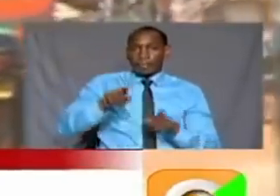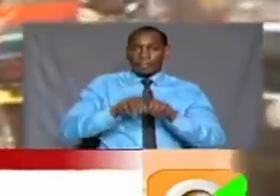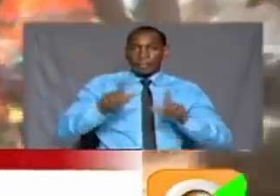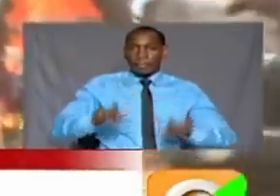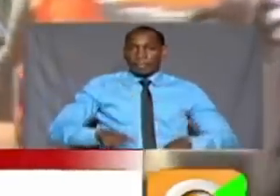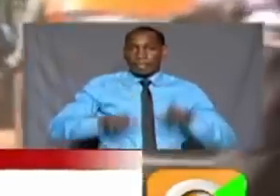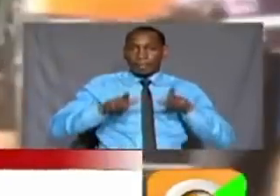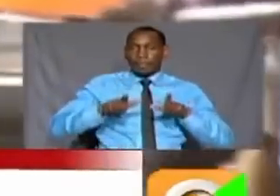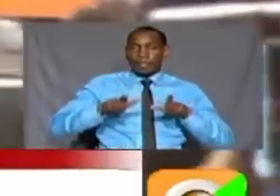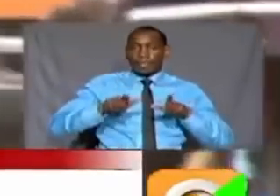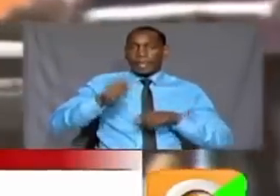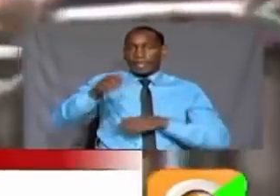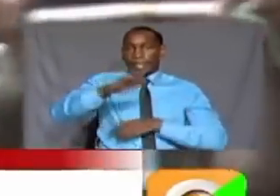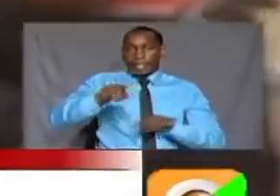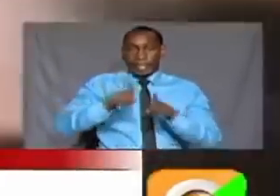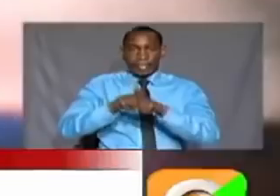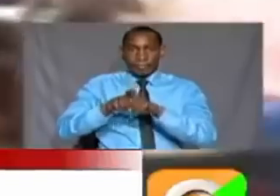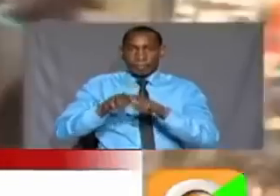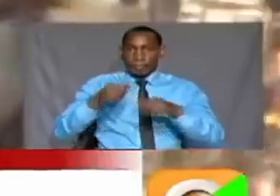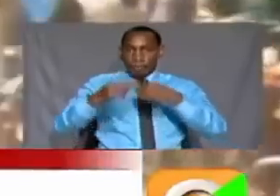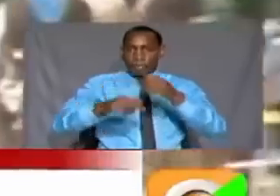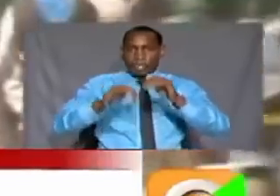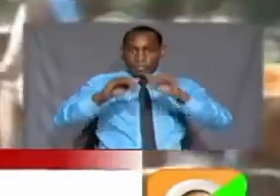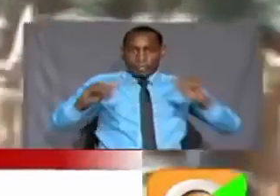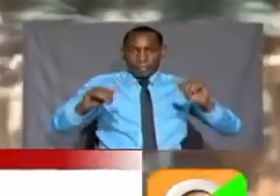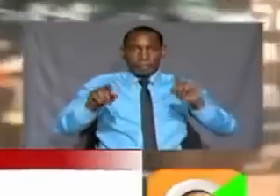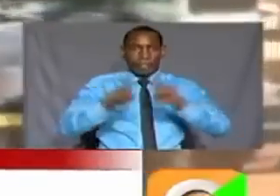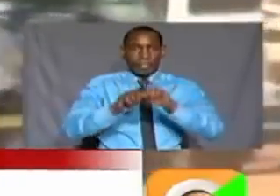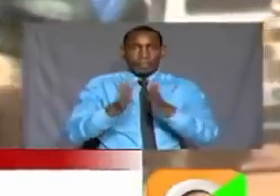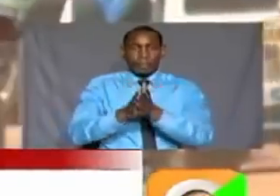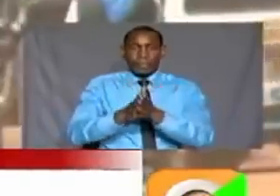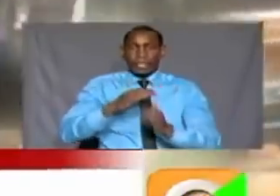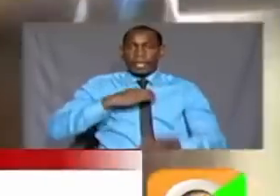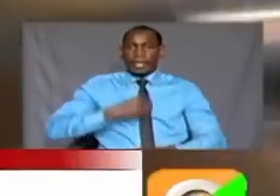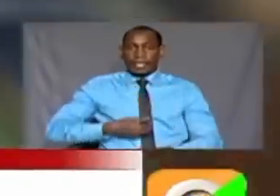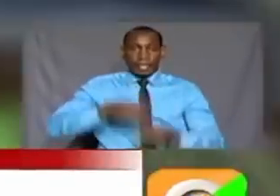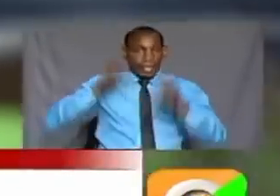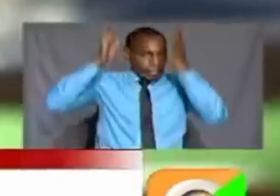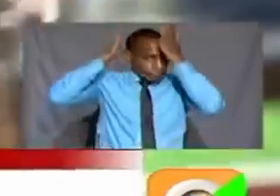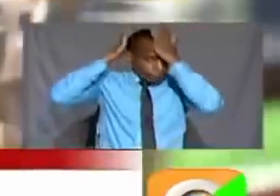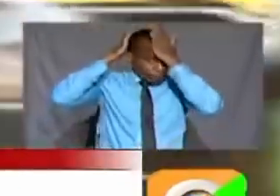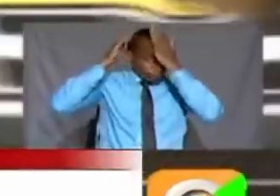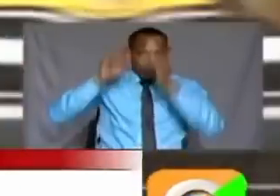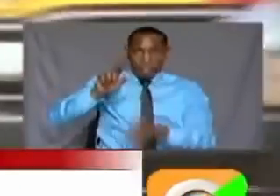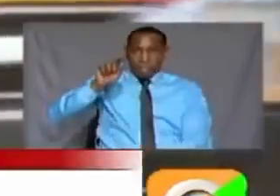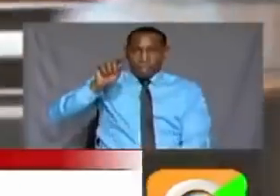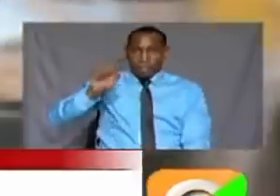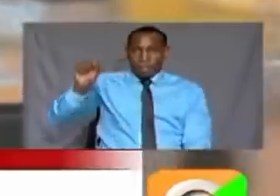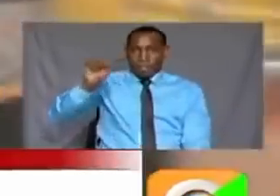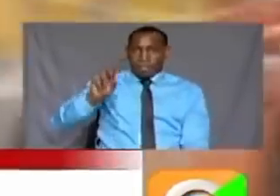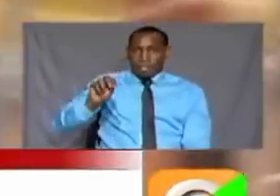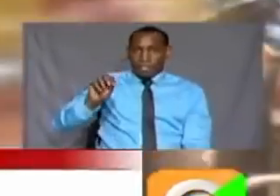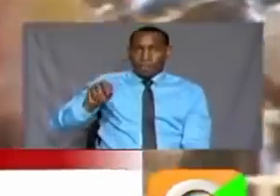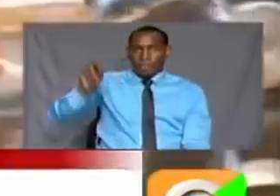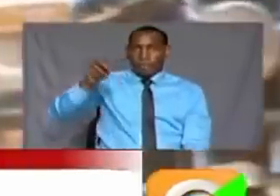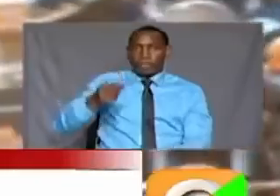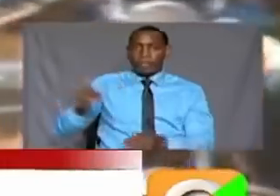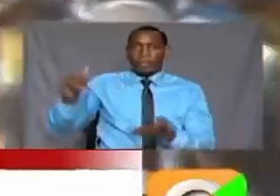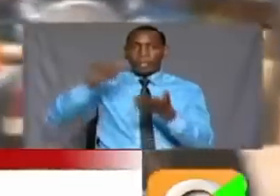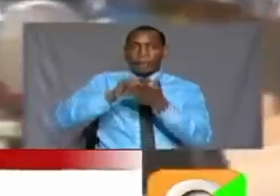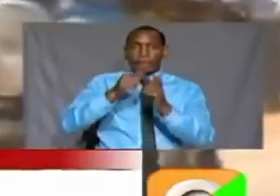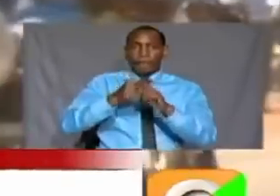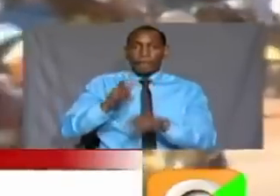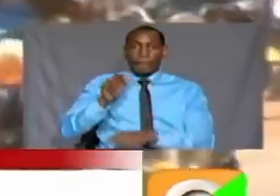Nambale constituency, is also on quarantine, as well as a retired archbishop in Malaba Teso North, who had traveled from Britain